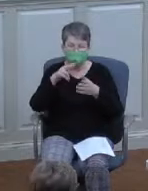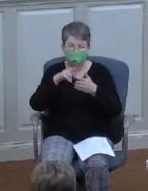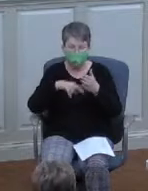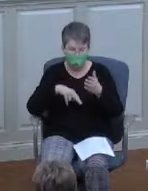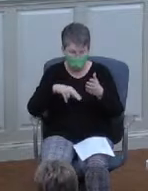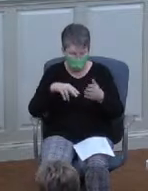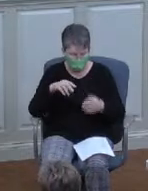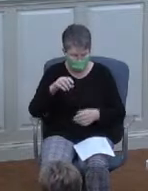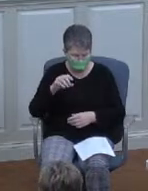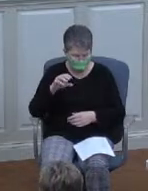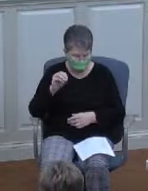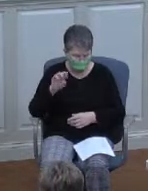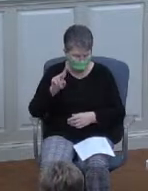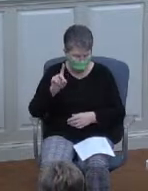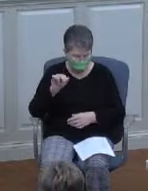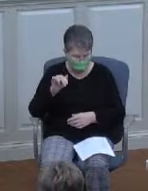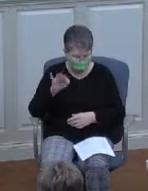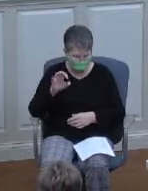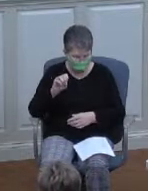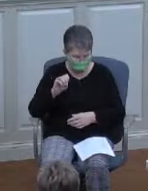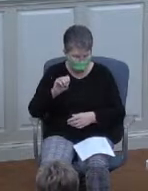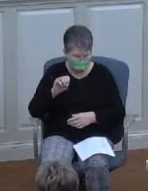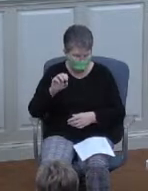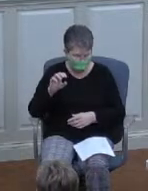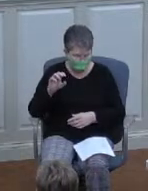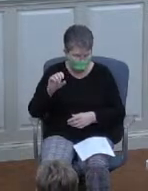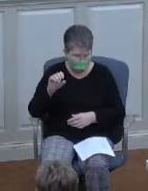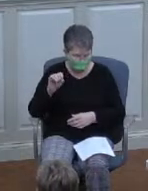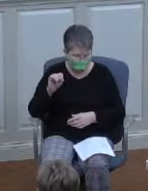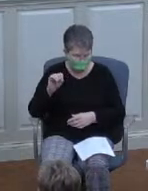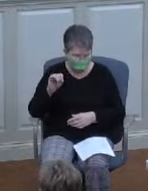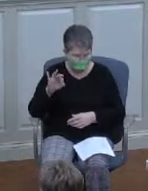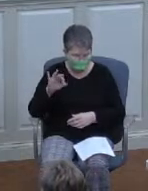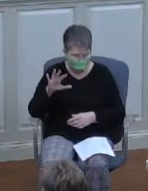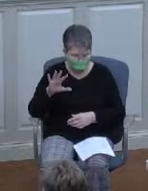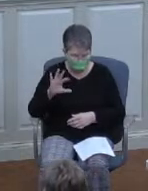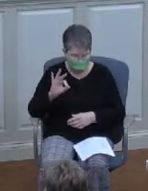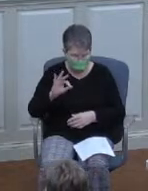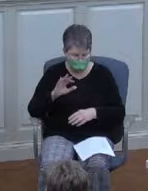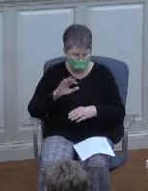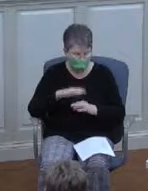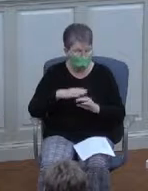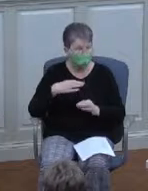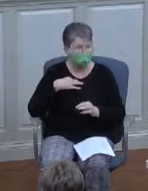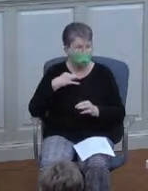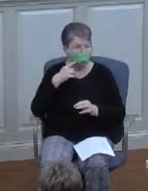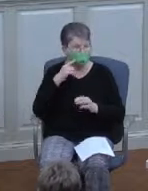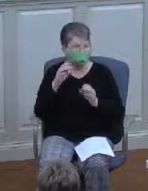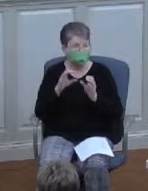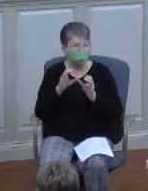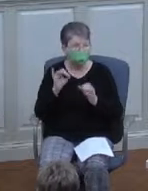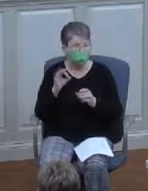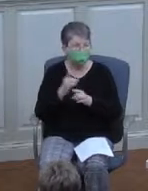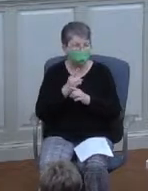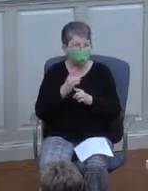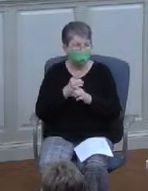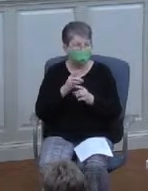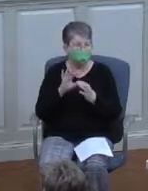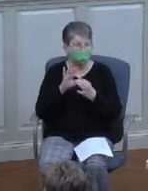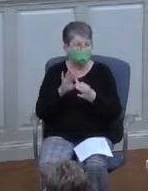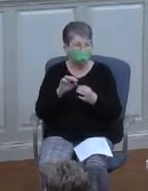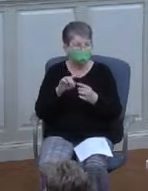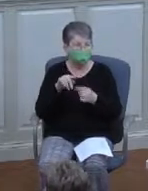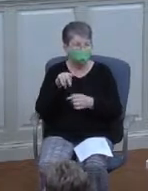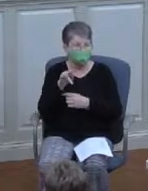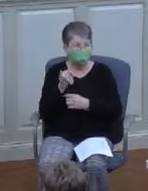number 1959, an ordinance imposing a temporary moratorium on applications for certificates of appropriateness pertaining to public